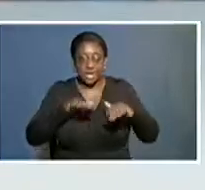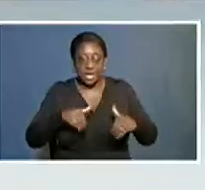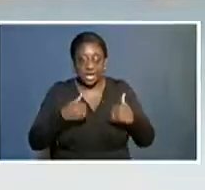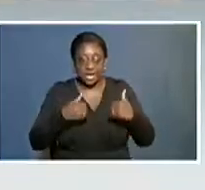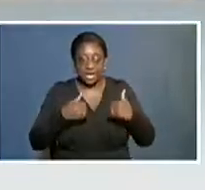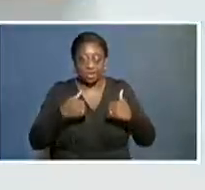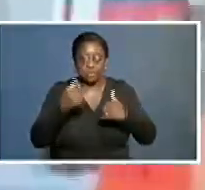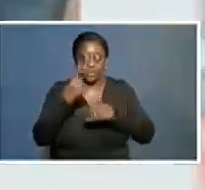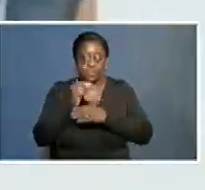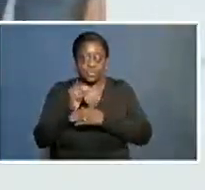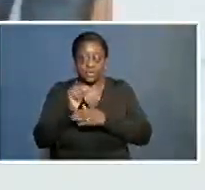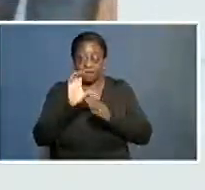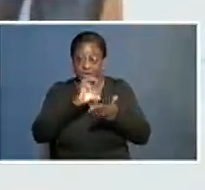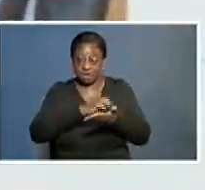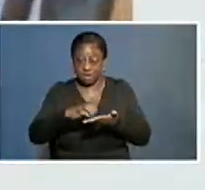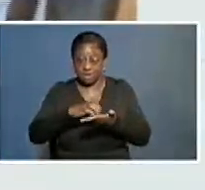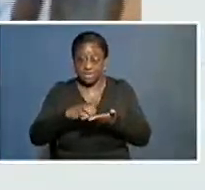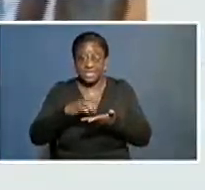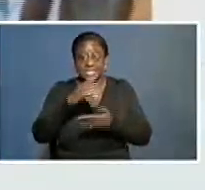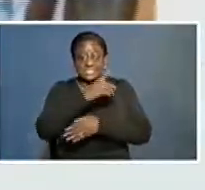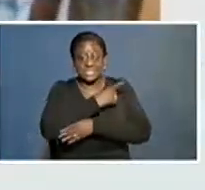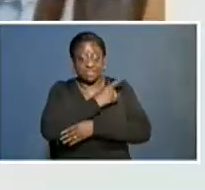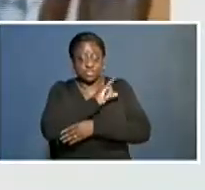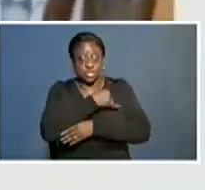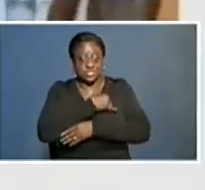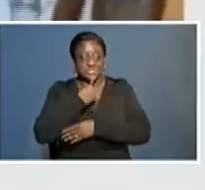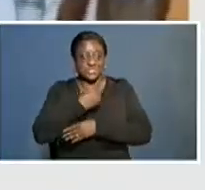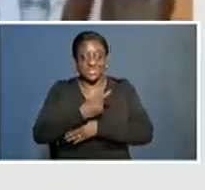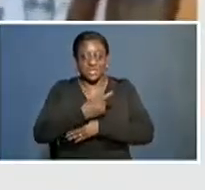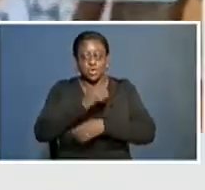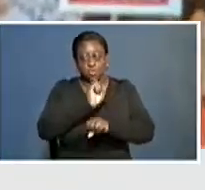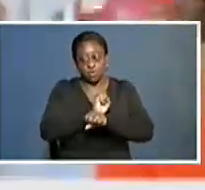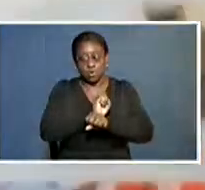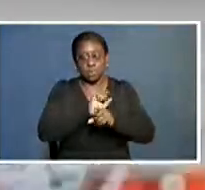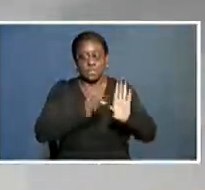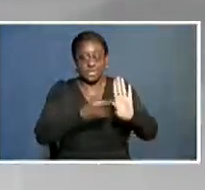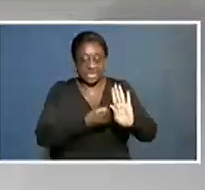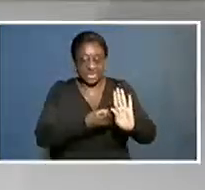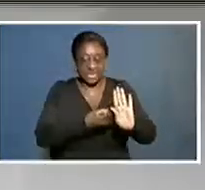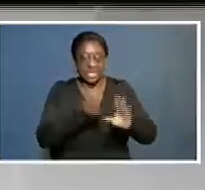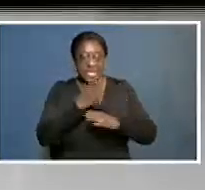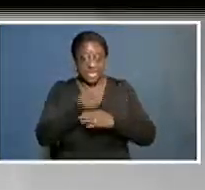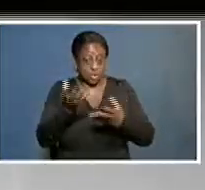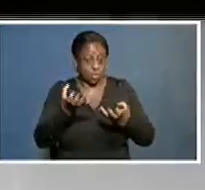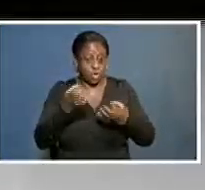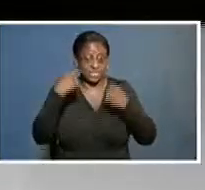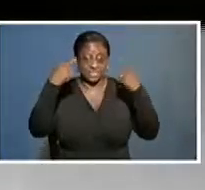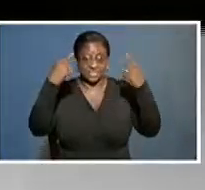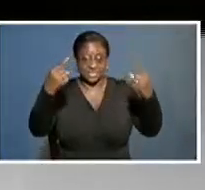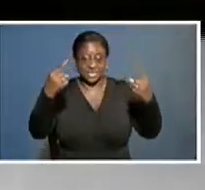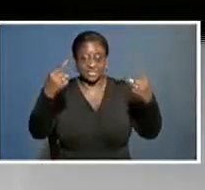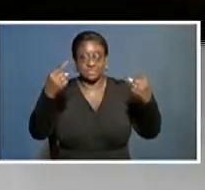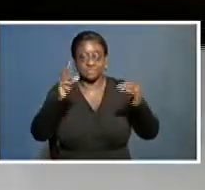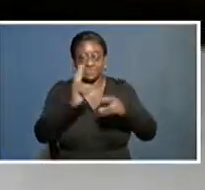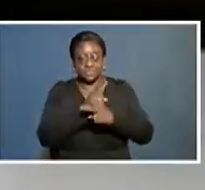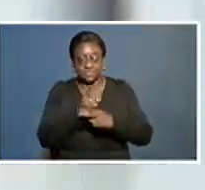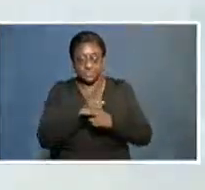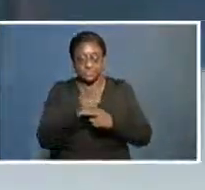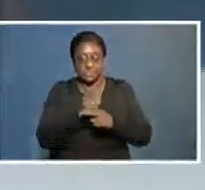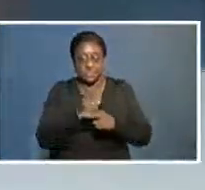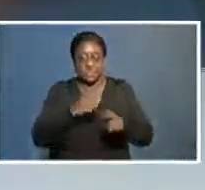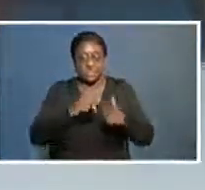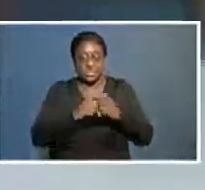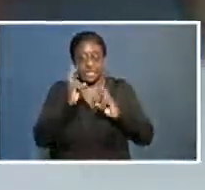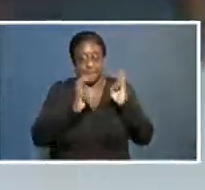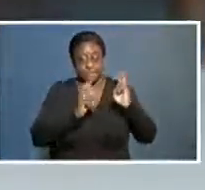his pro card, David Johnson knows the work has just begun as he looks for similar success on the next level. As for when he plans to